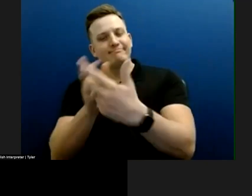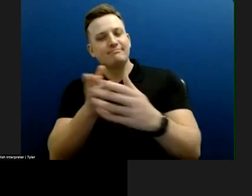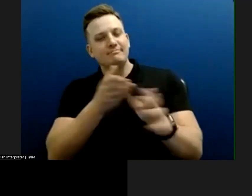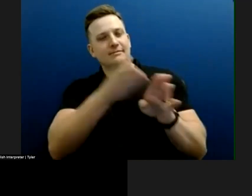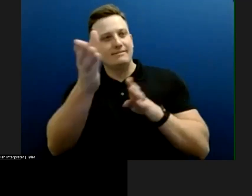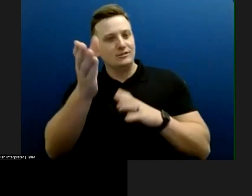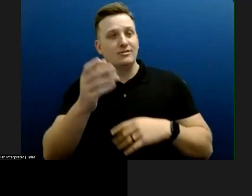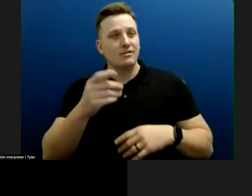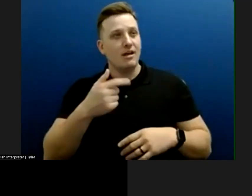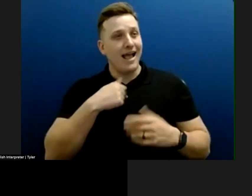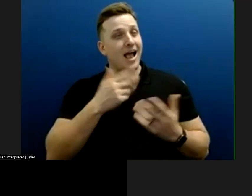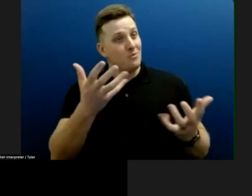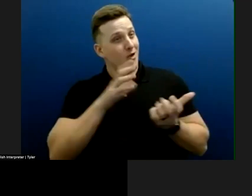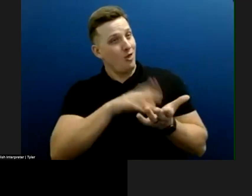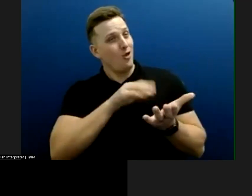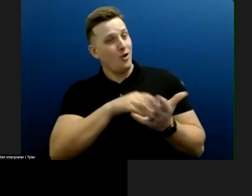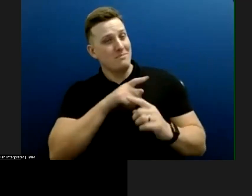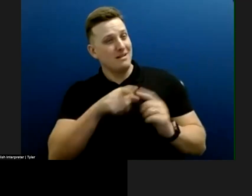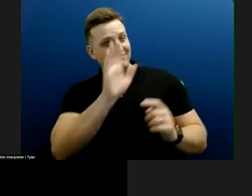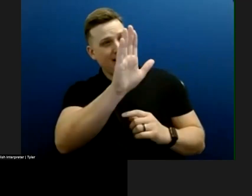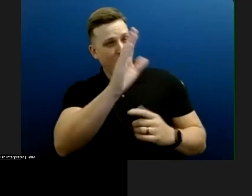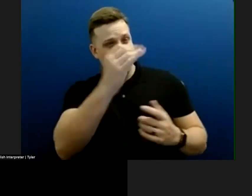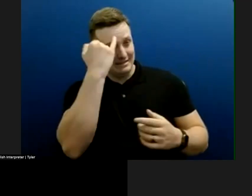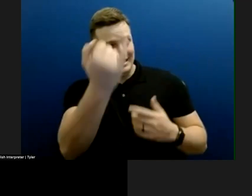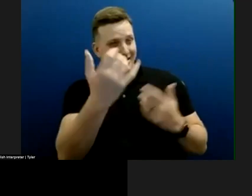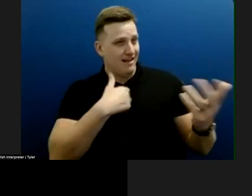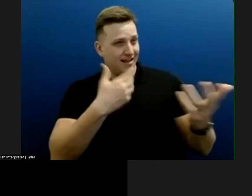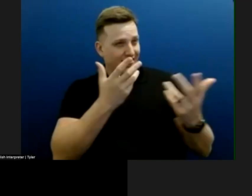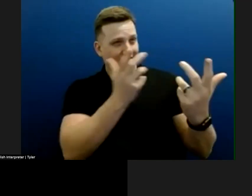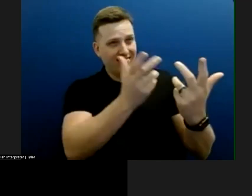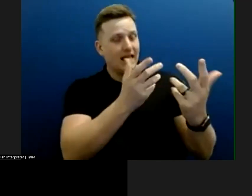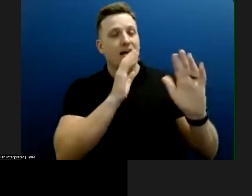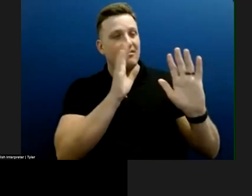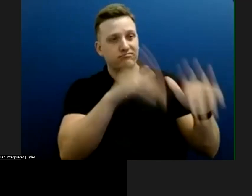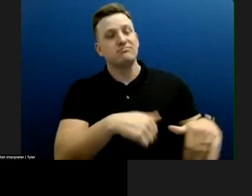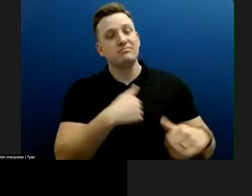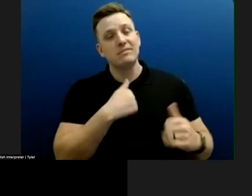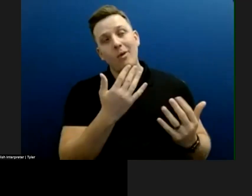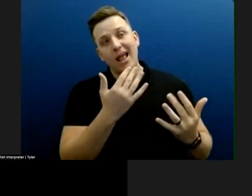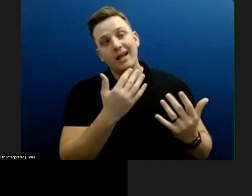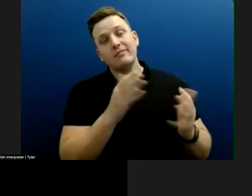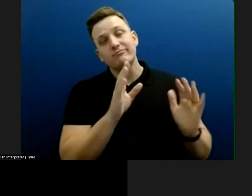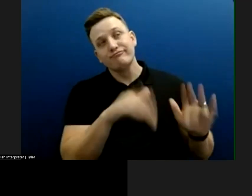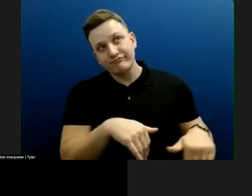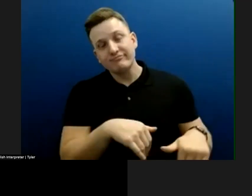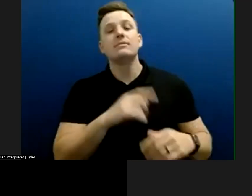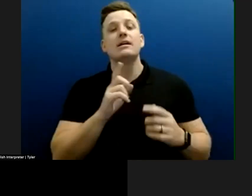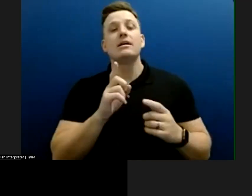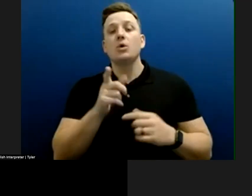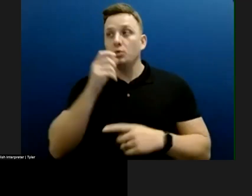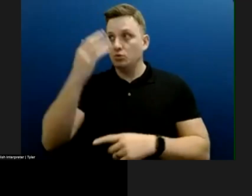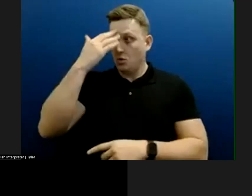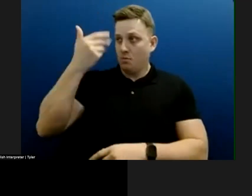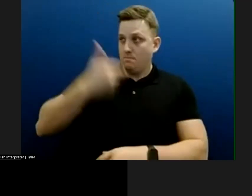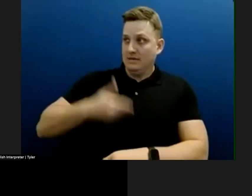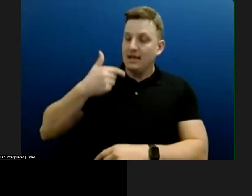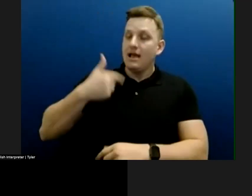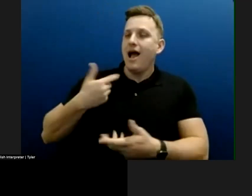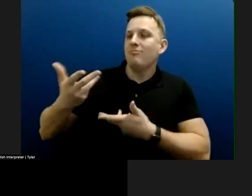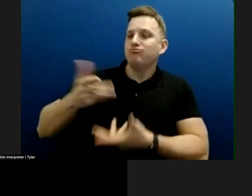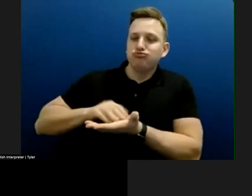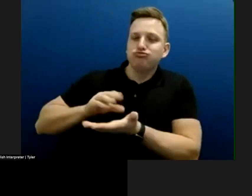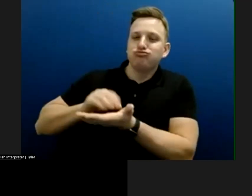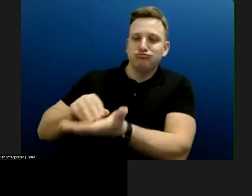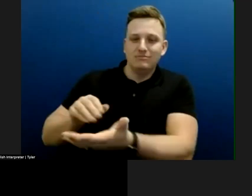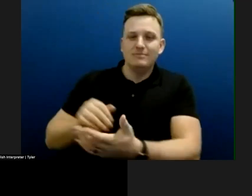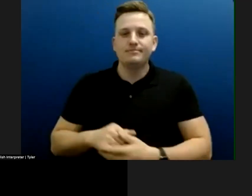them do whatever. I learned from those who got to know me. I think you must have